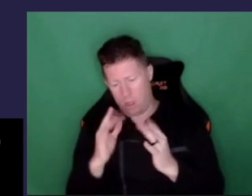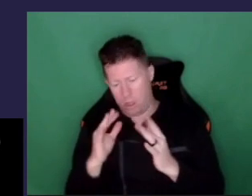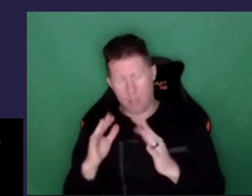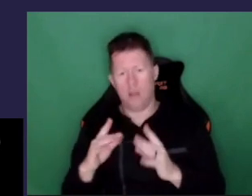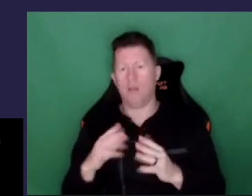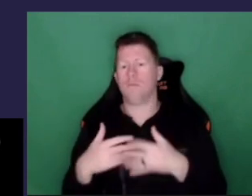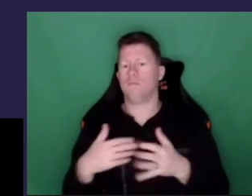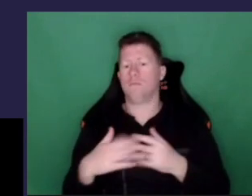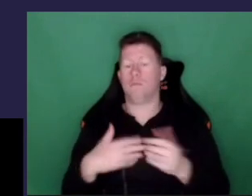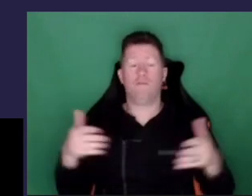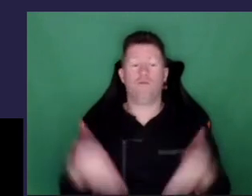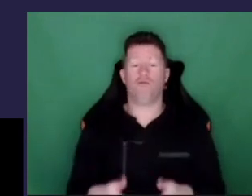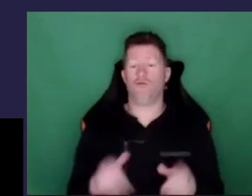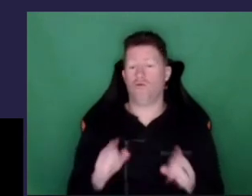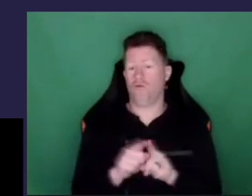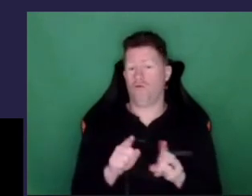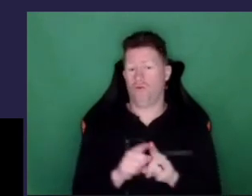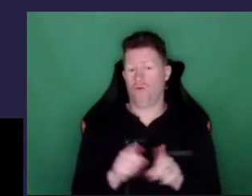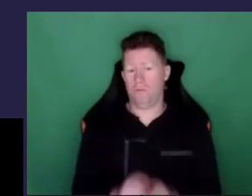slide, please.